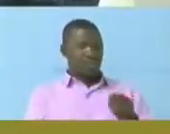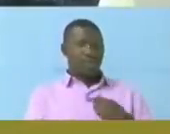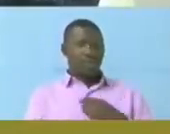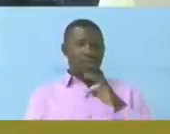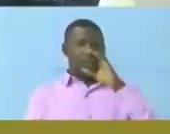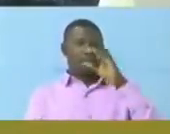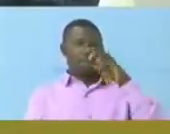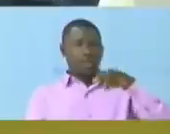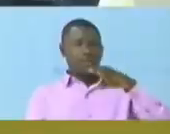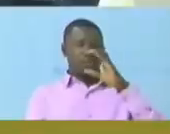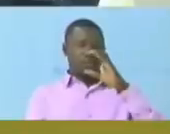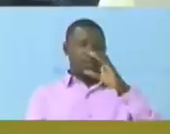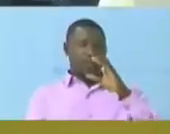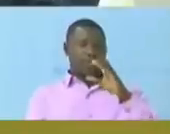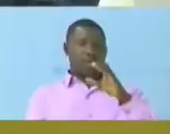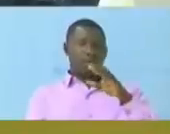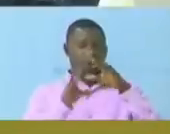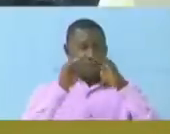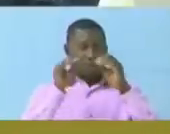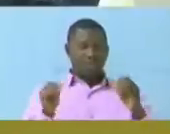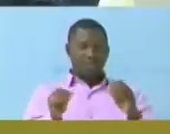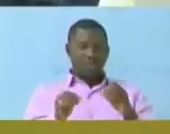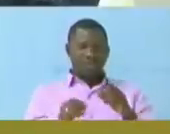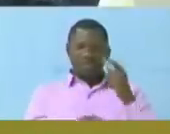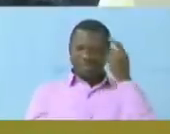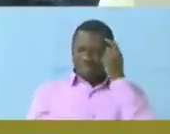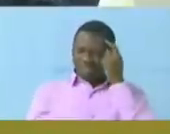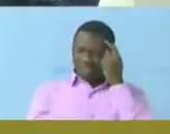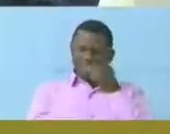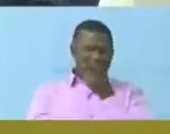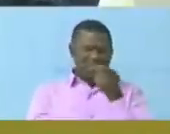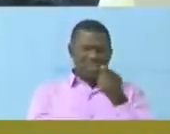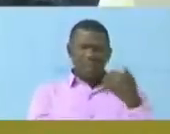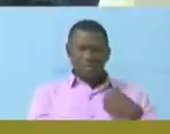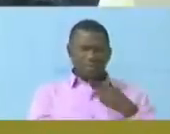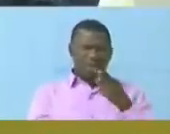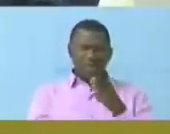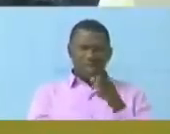wondered whether these were human beings.